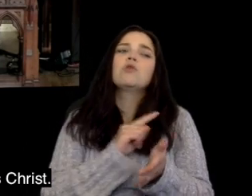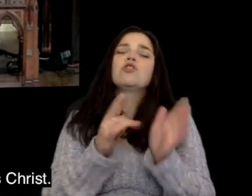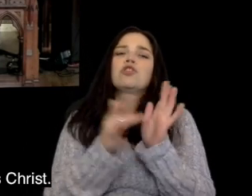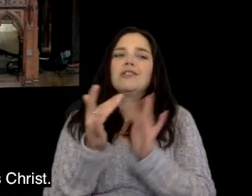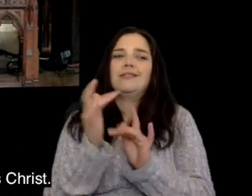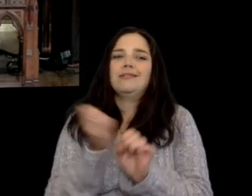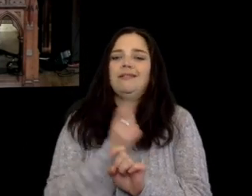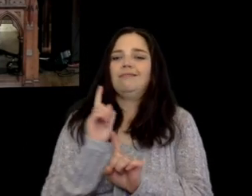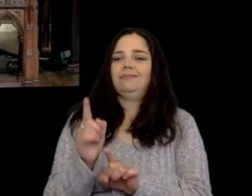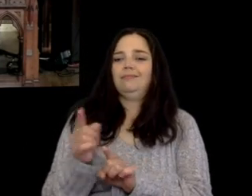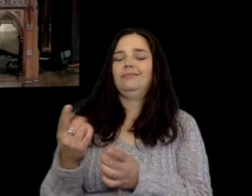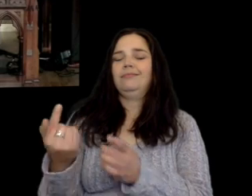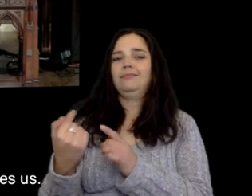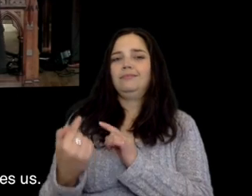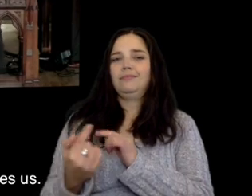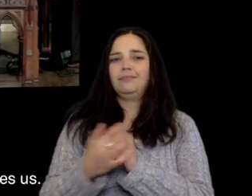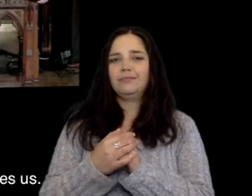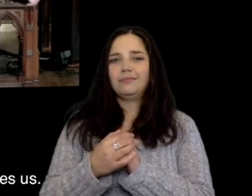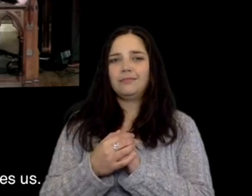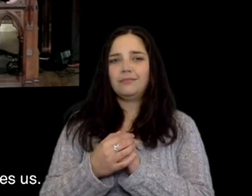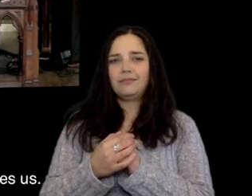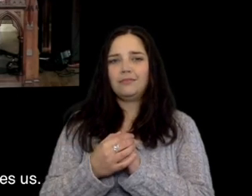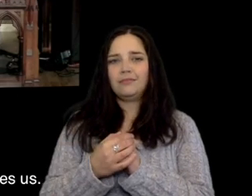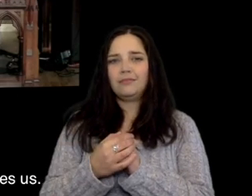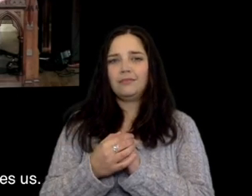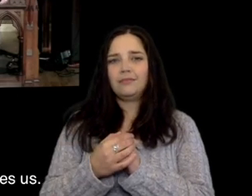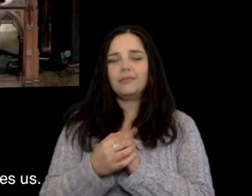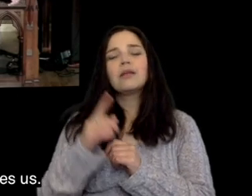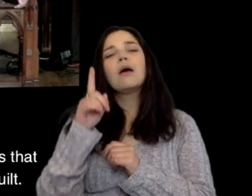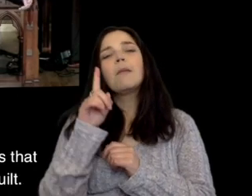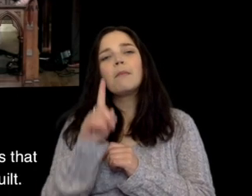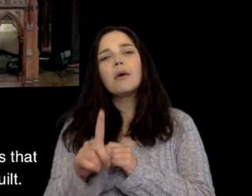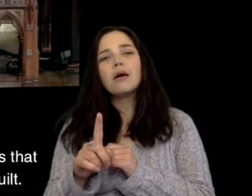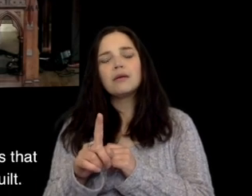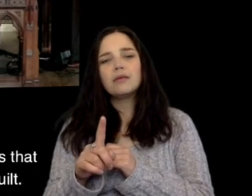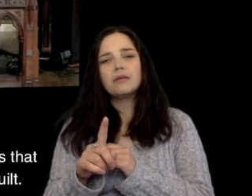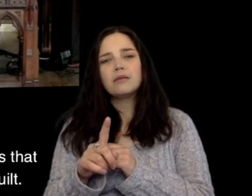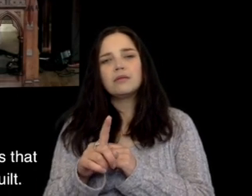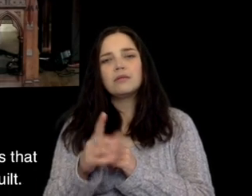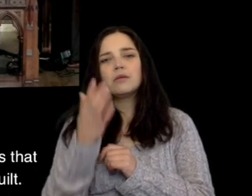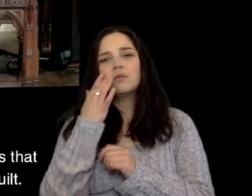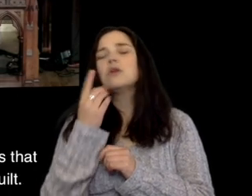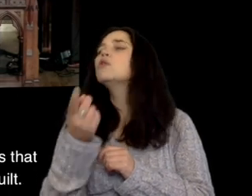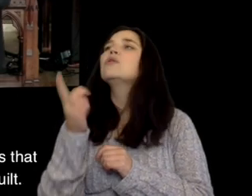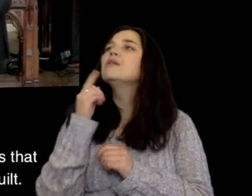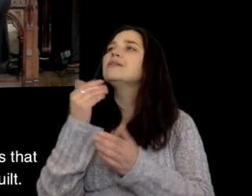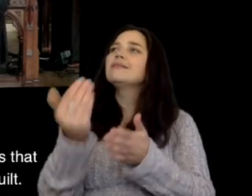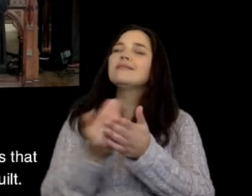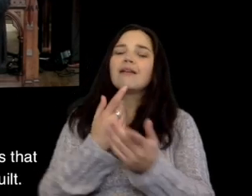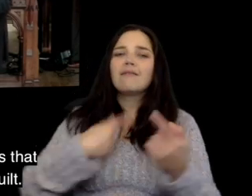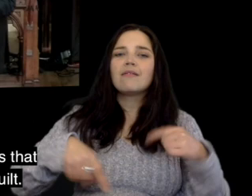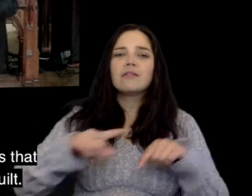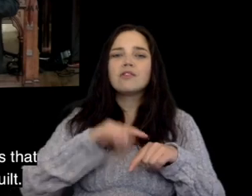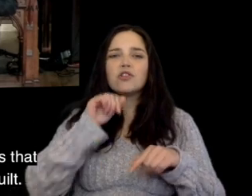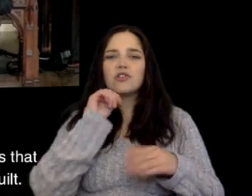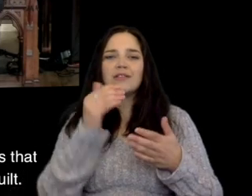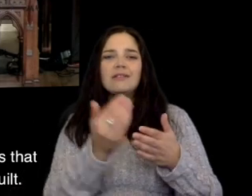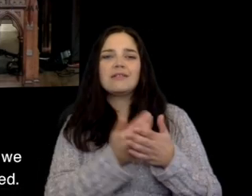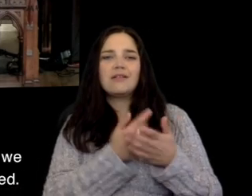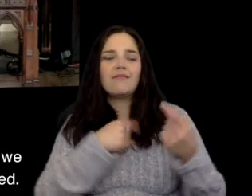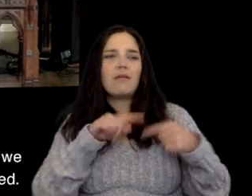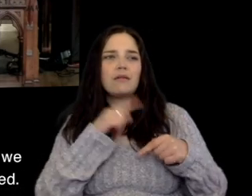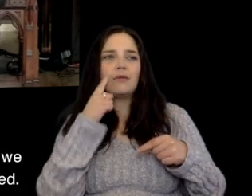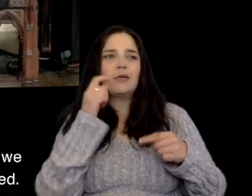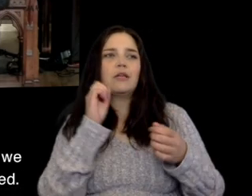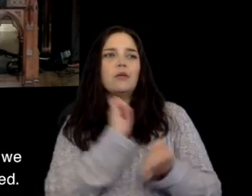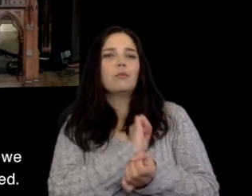of what Jesus did, our glorious Lord Jesus Christ. But not when God saves us, he's not just saving us